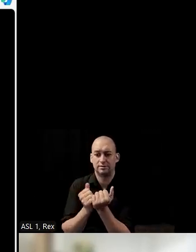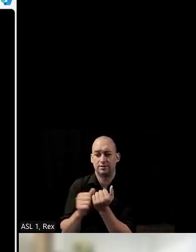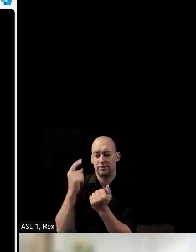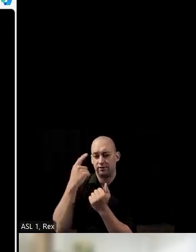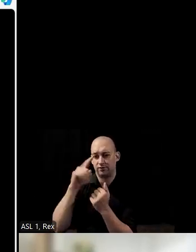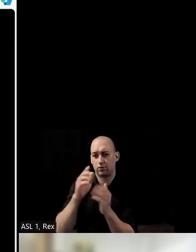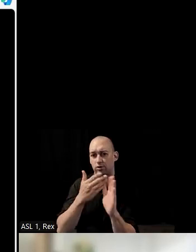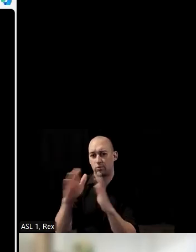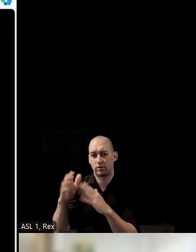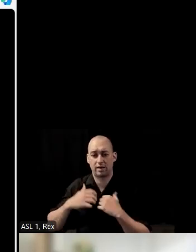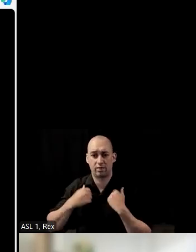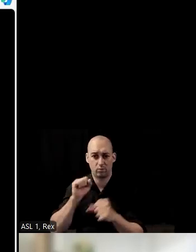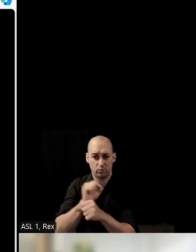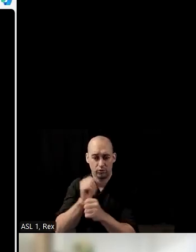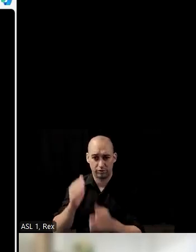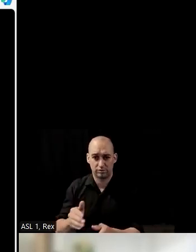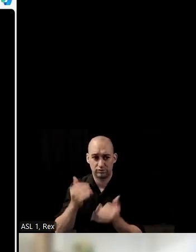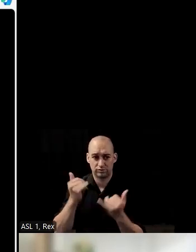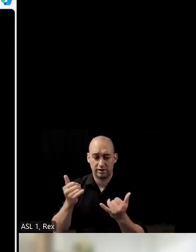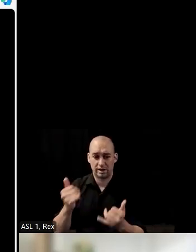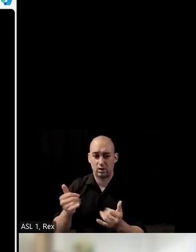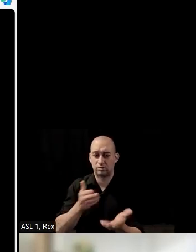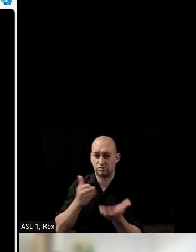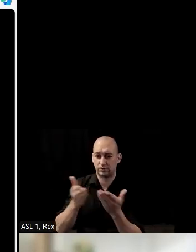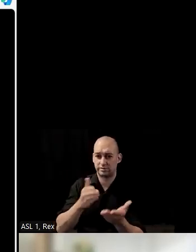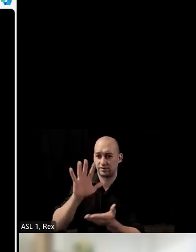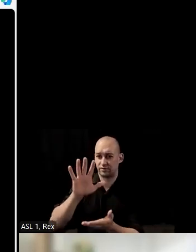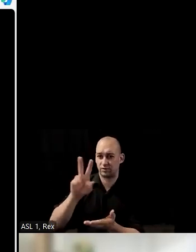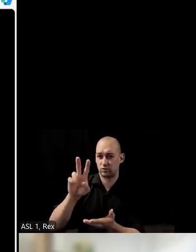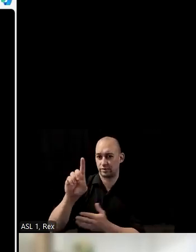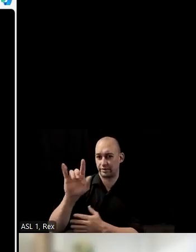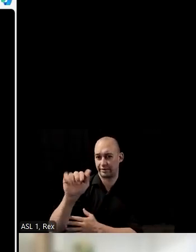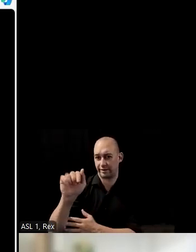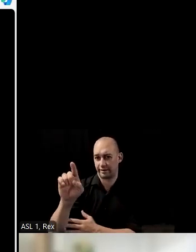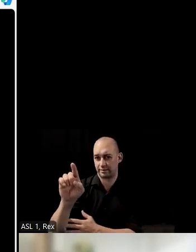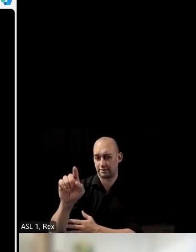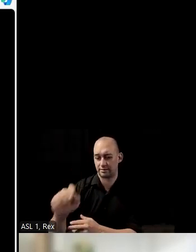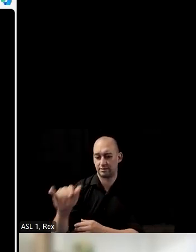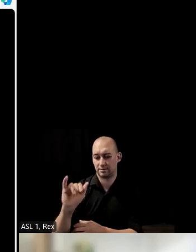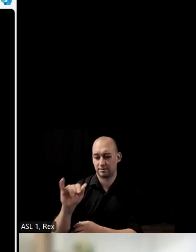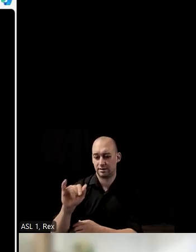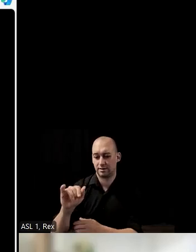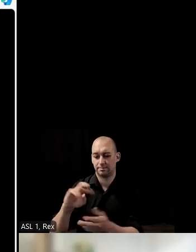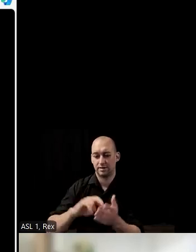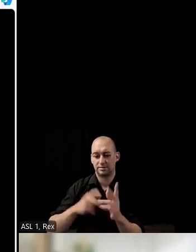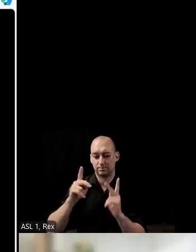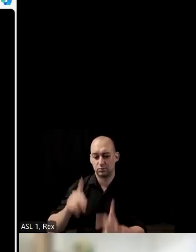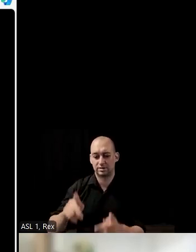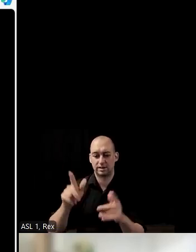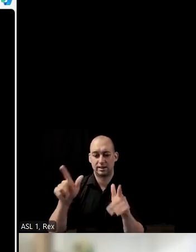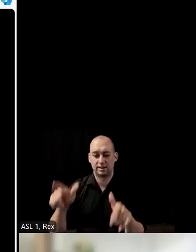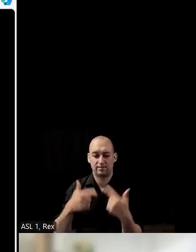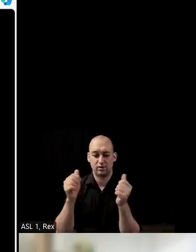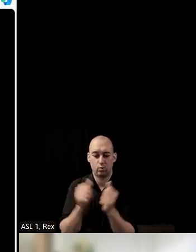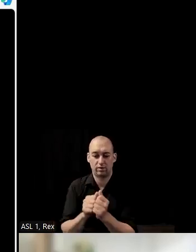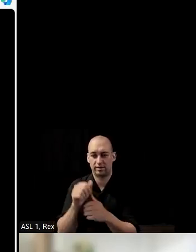health workers, currently they are serving 52 dyads. As mentioned, that is the person living with dementia and their